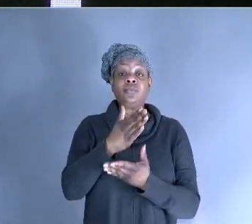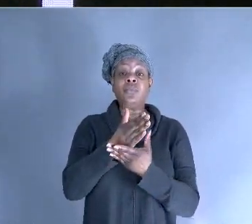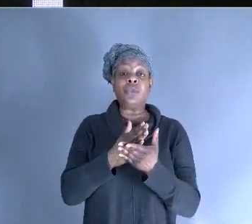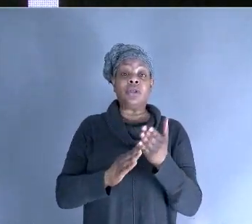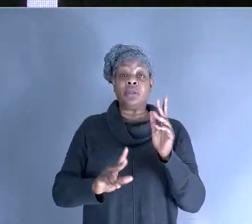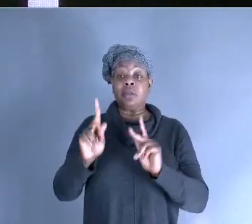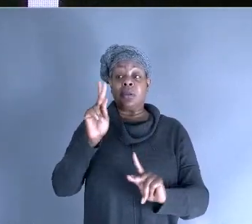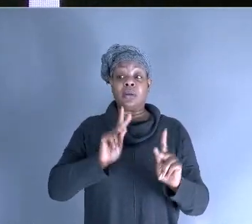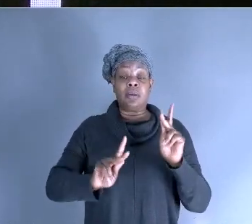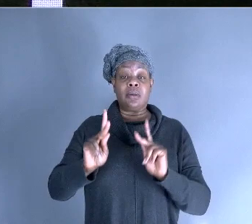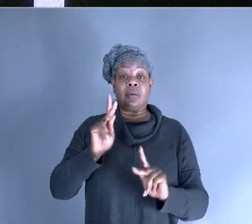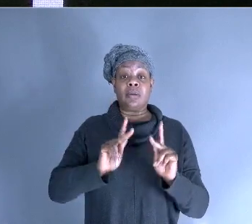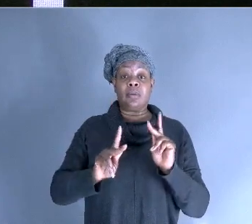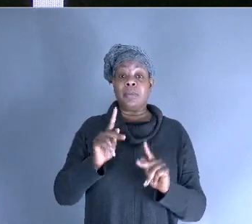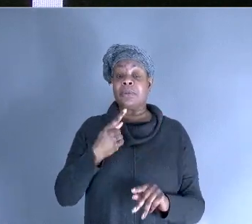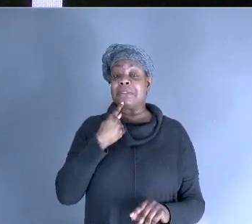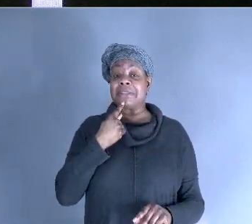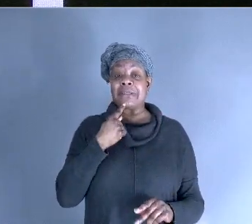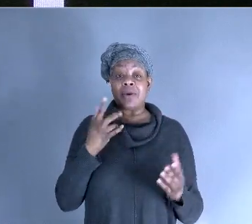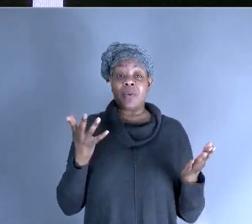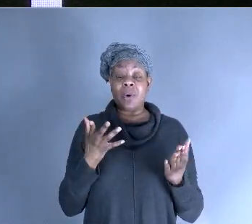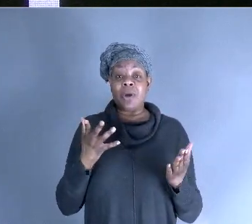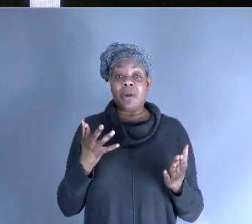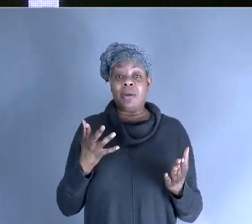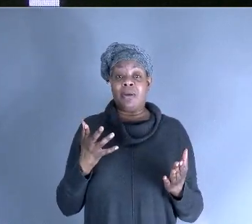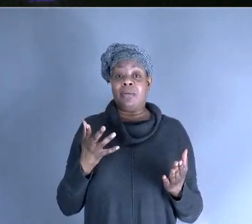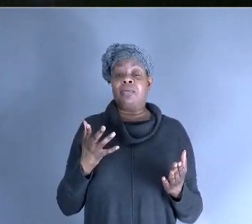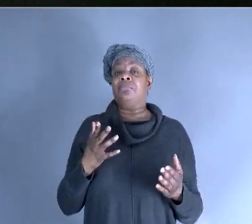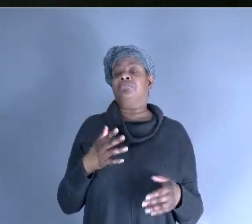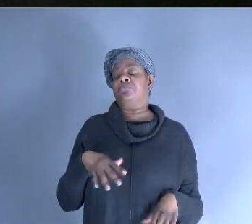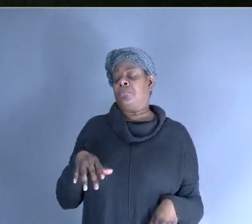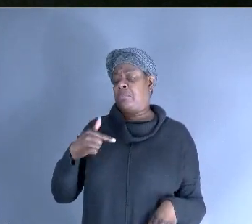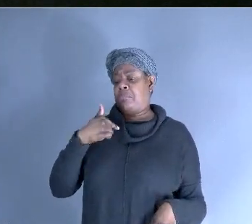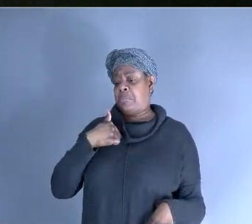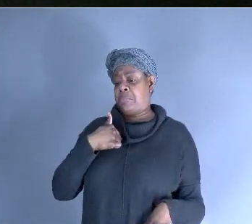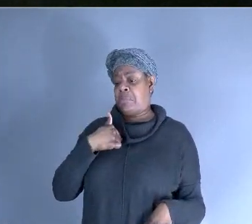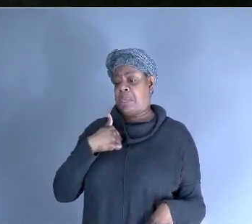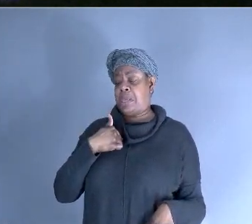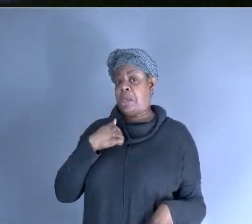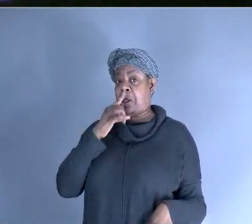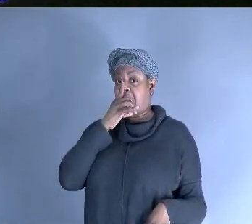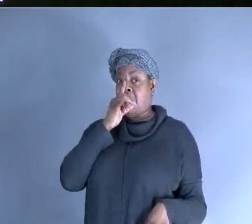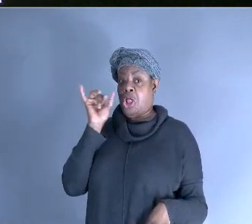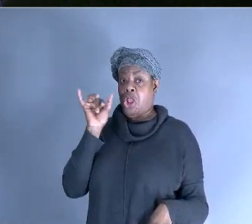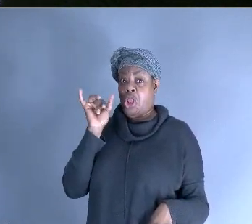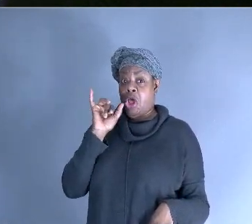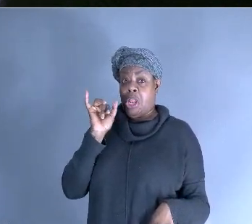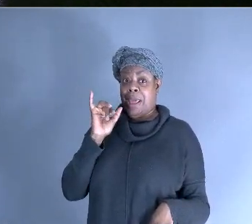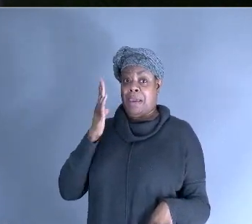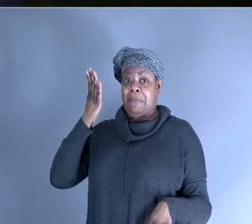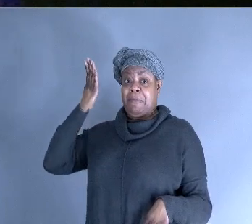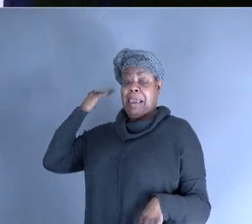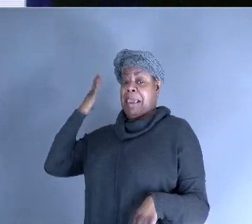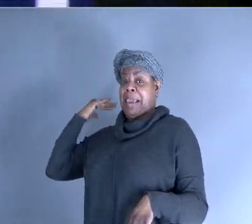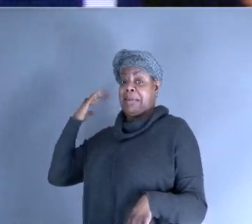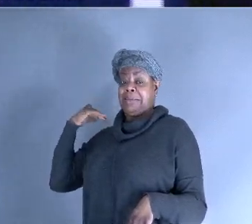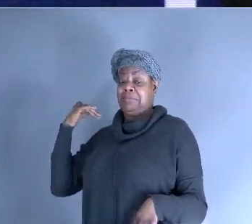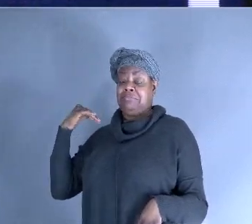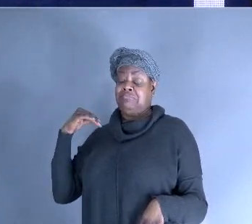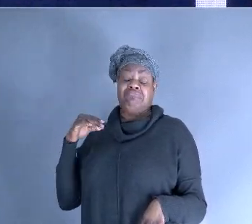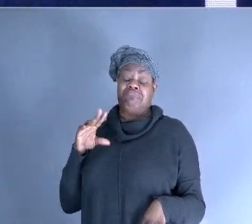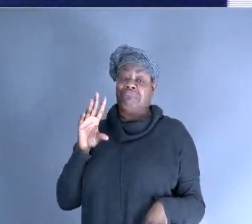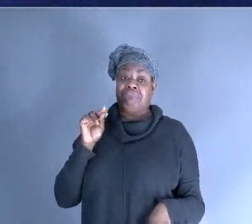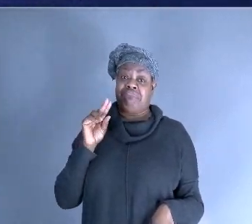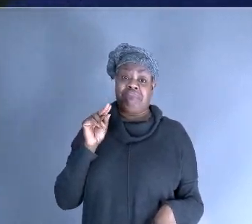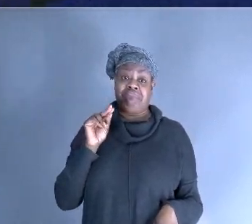say, Pastor, I don't look like what I went through. If you knew